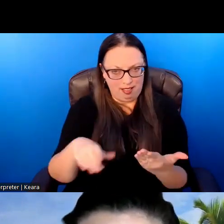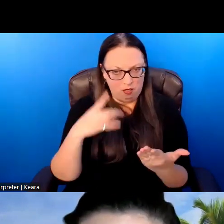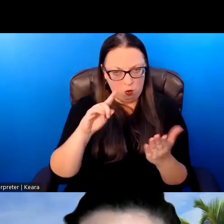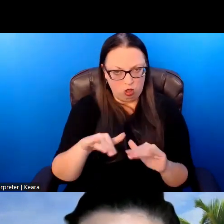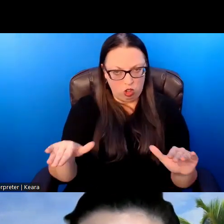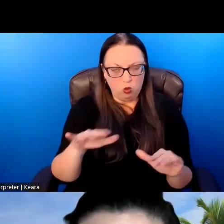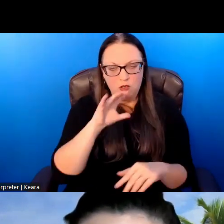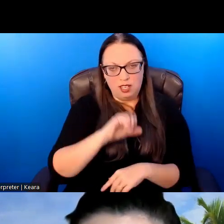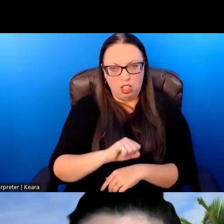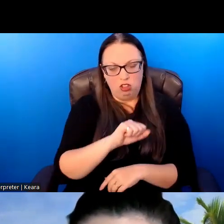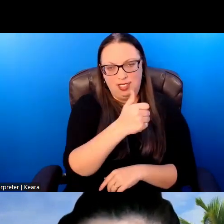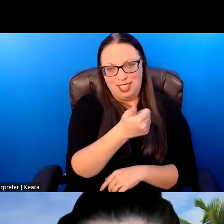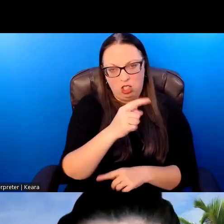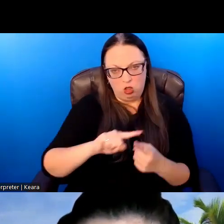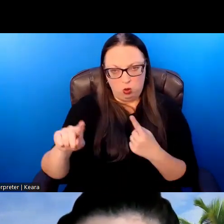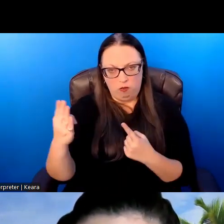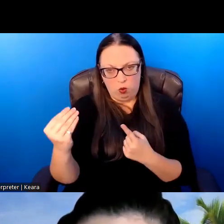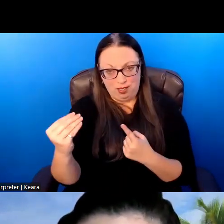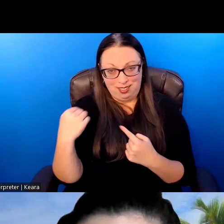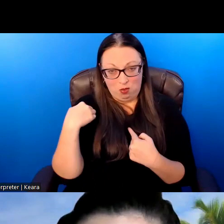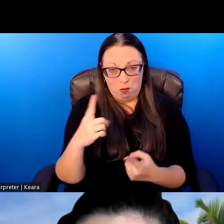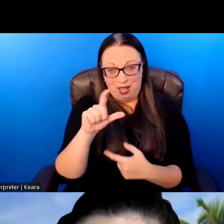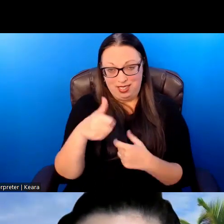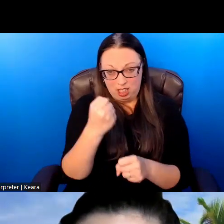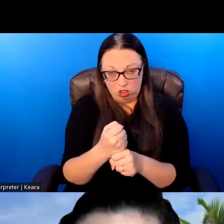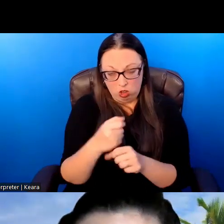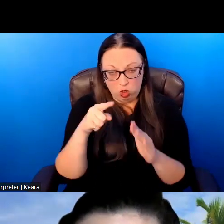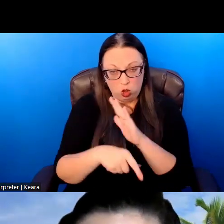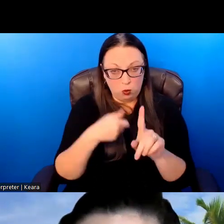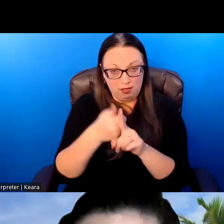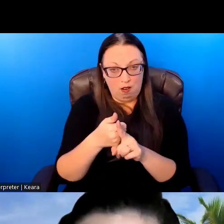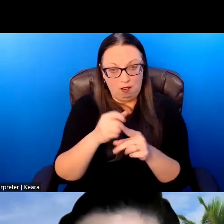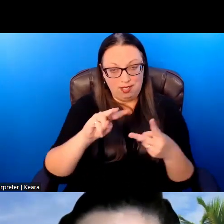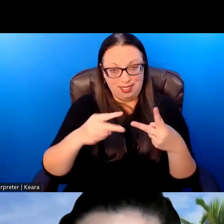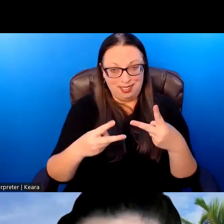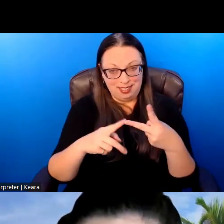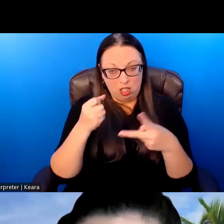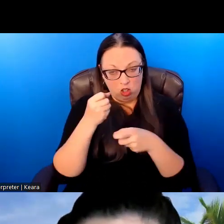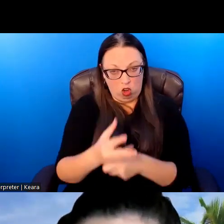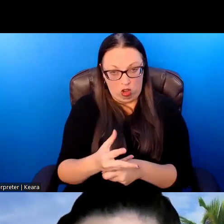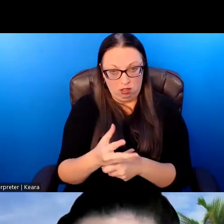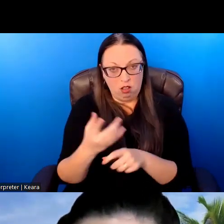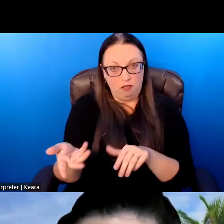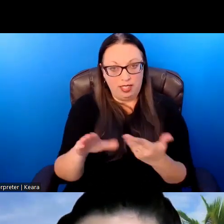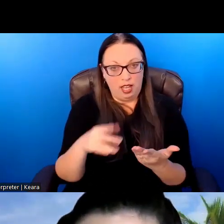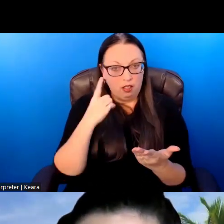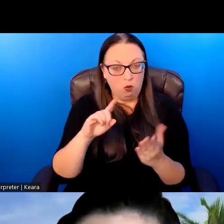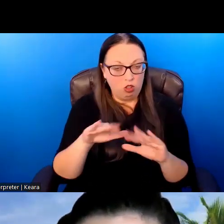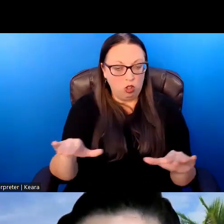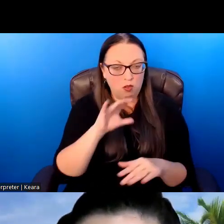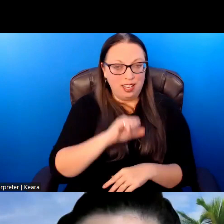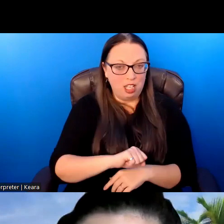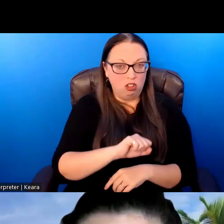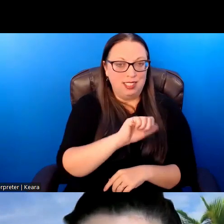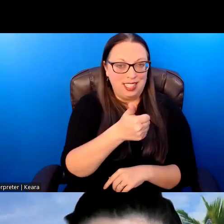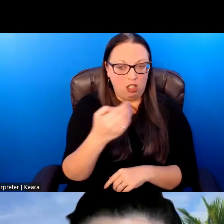14. Over the past 10 years, suicide is the #2 cause of death for children ages 10 to 14,